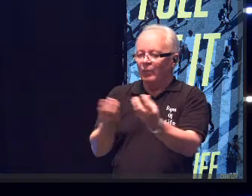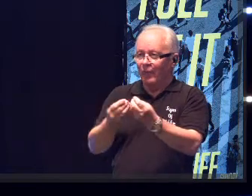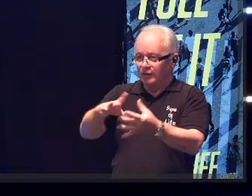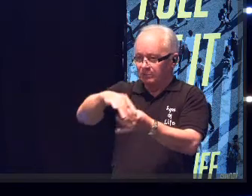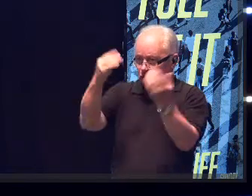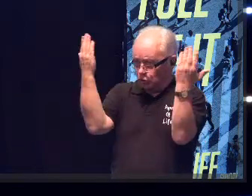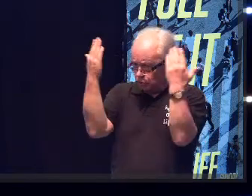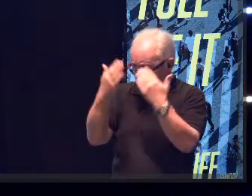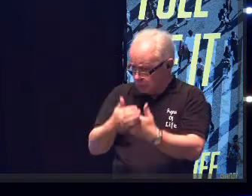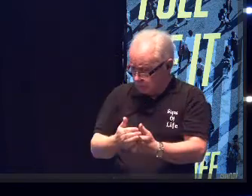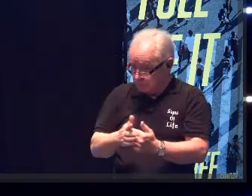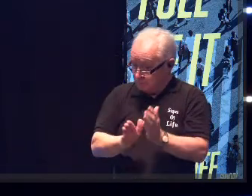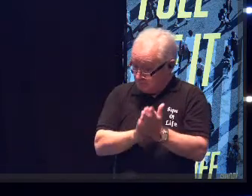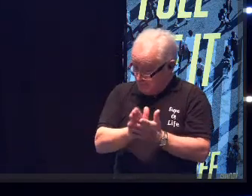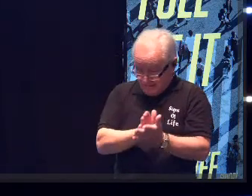the truth."